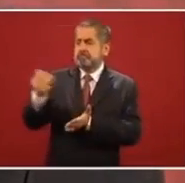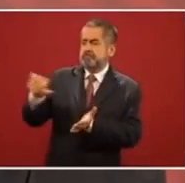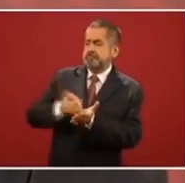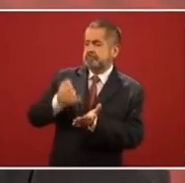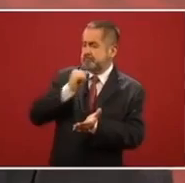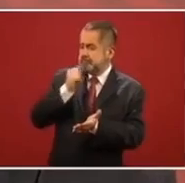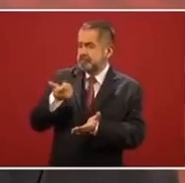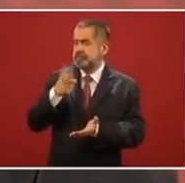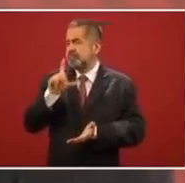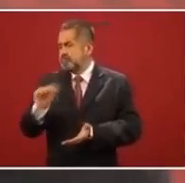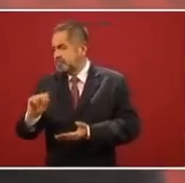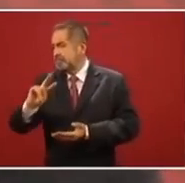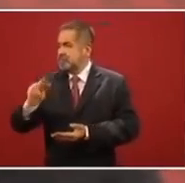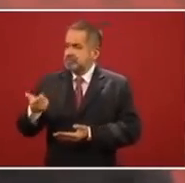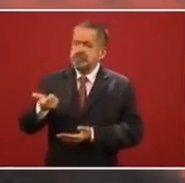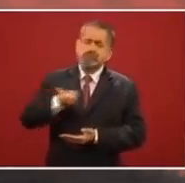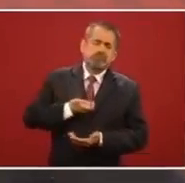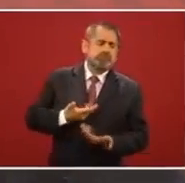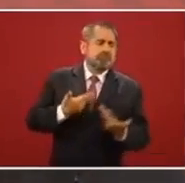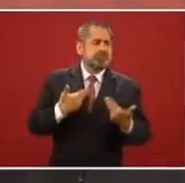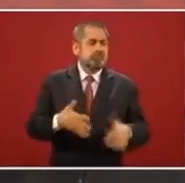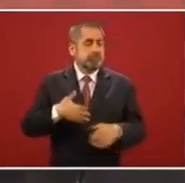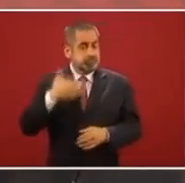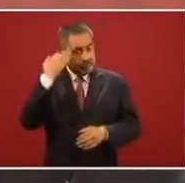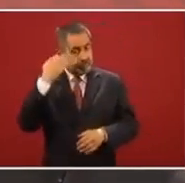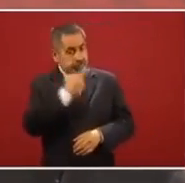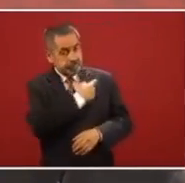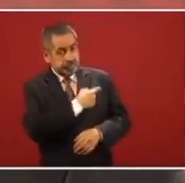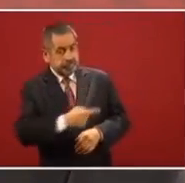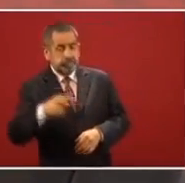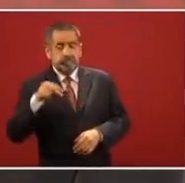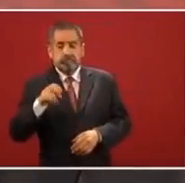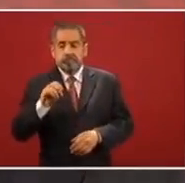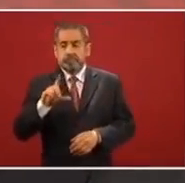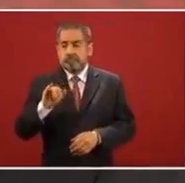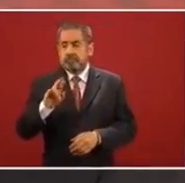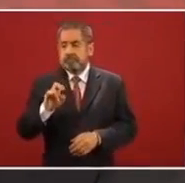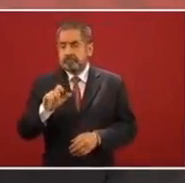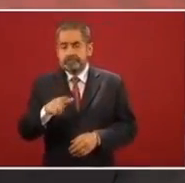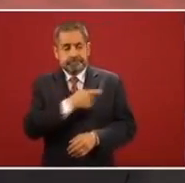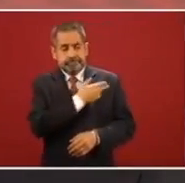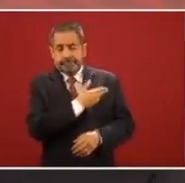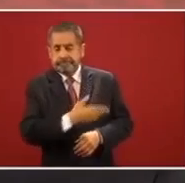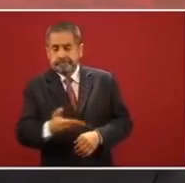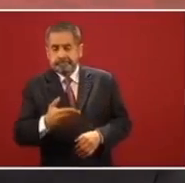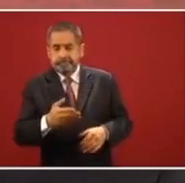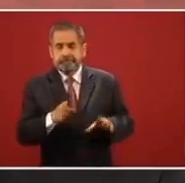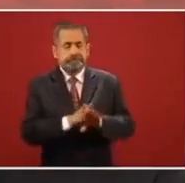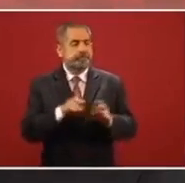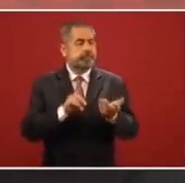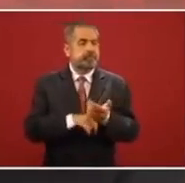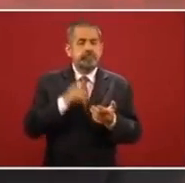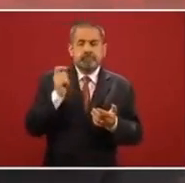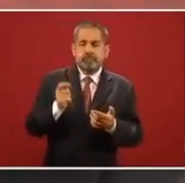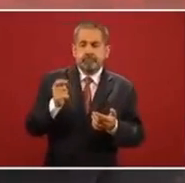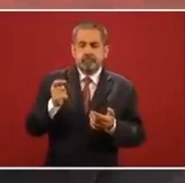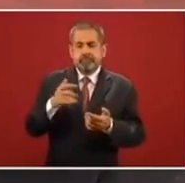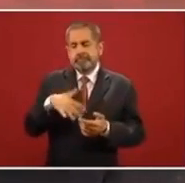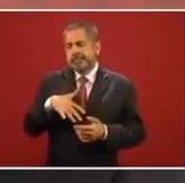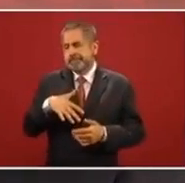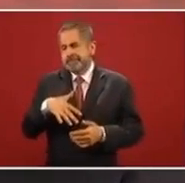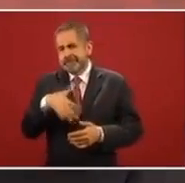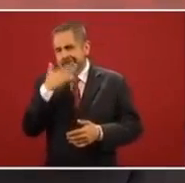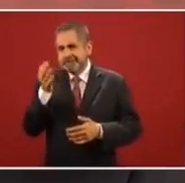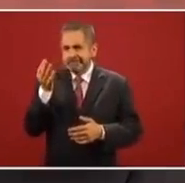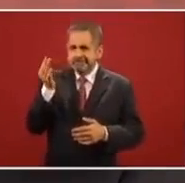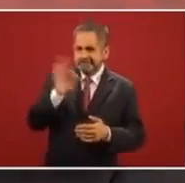fiscal. todo el periodo neoliberal. During the whole neoliberal period, Fue defraudar it was a